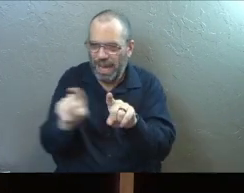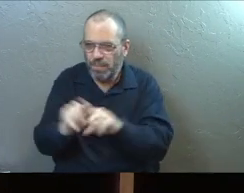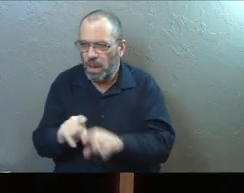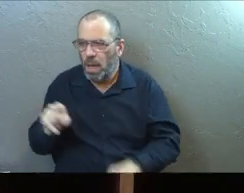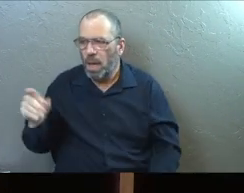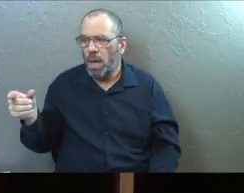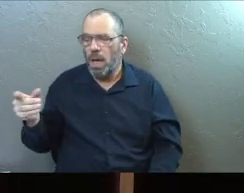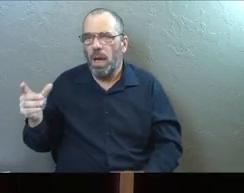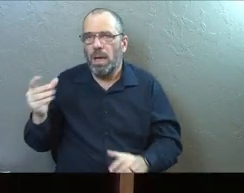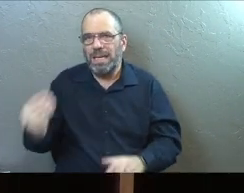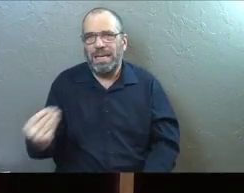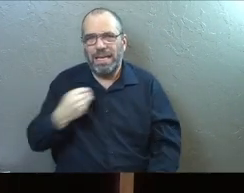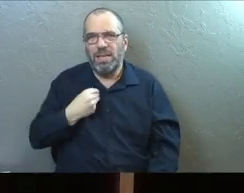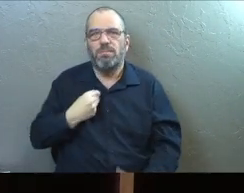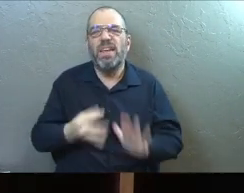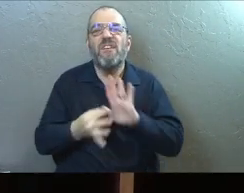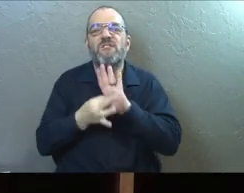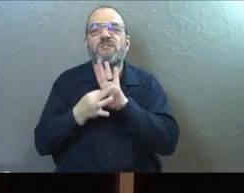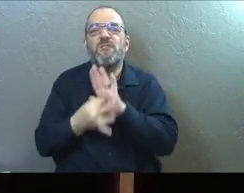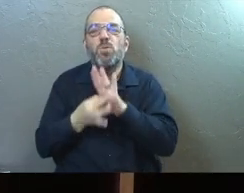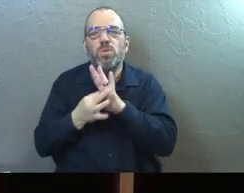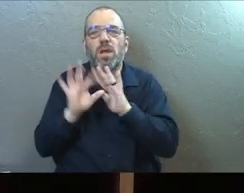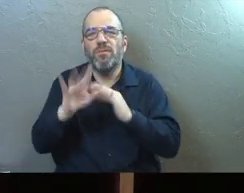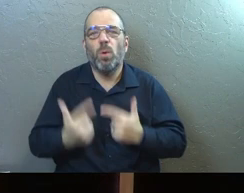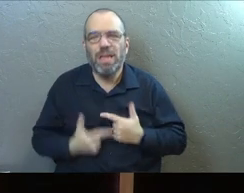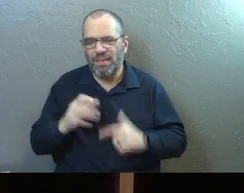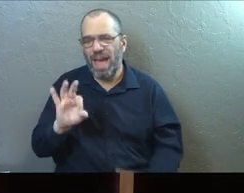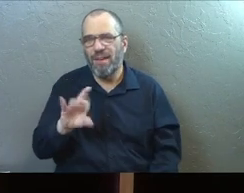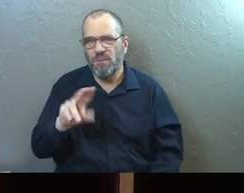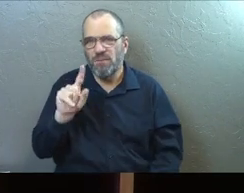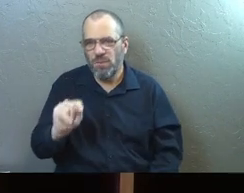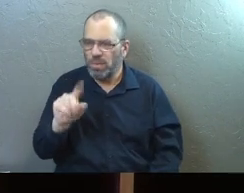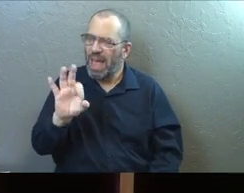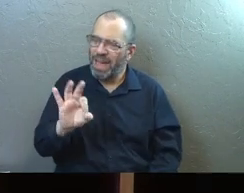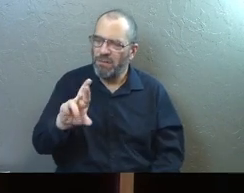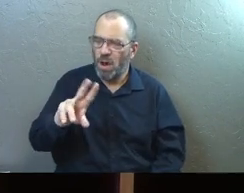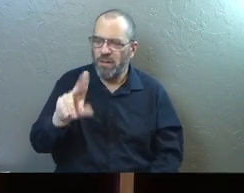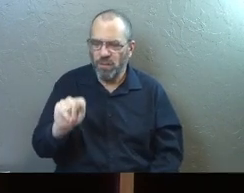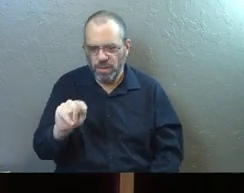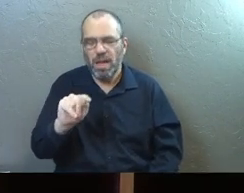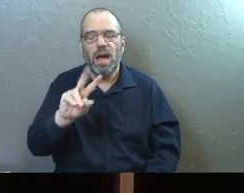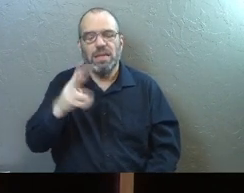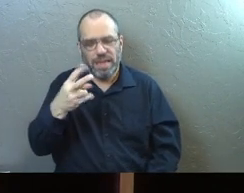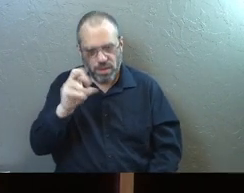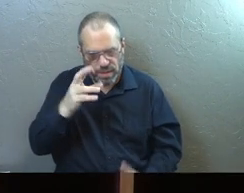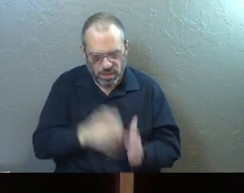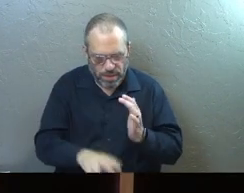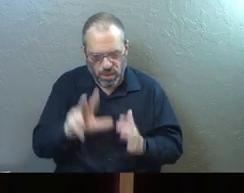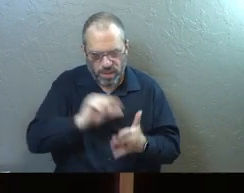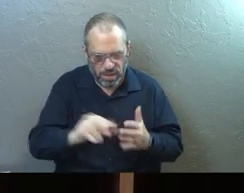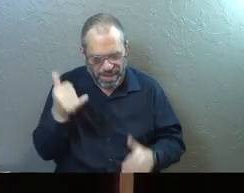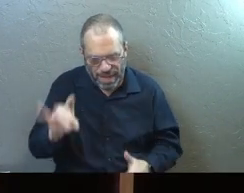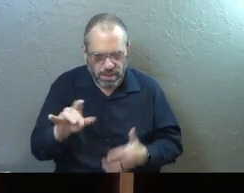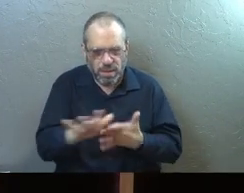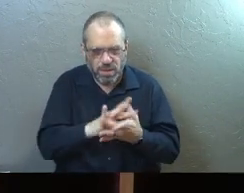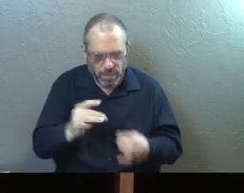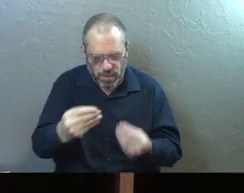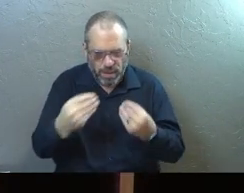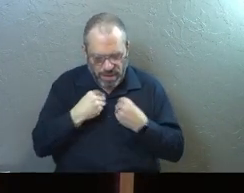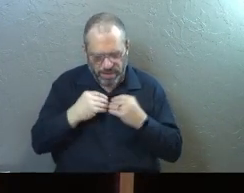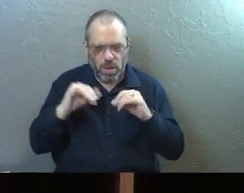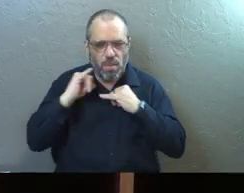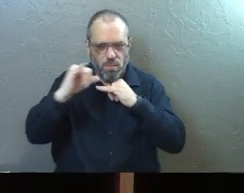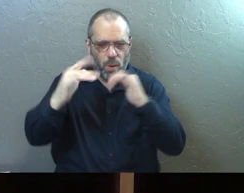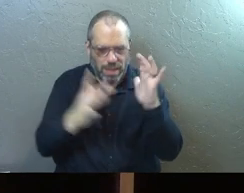He brings fruit out of your life, and then he changes us over time. 2 Corinthians 3:18, and the Lord, who is the Spirit, makes us more and more